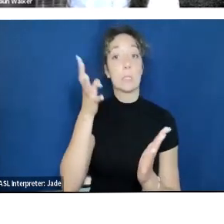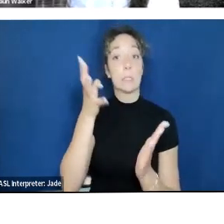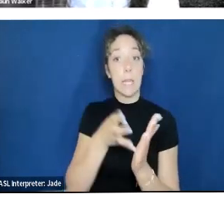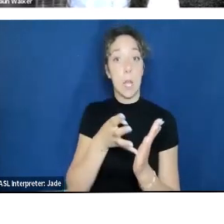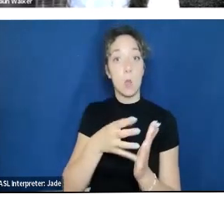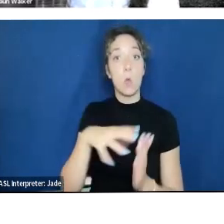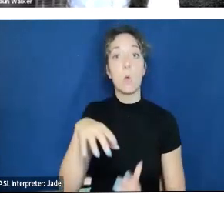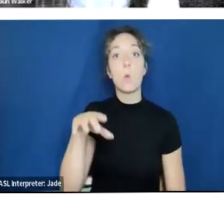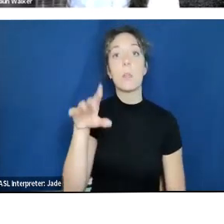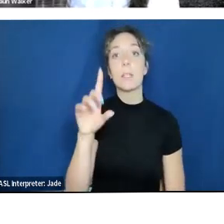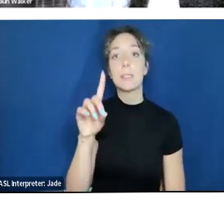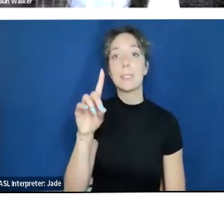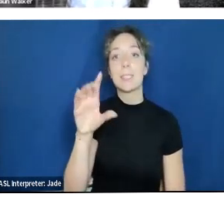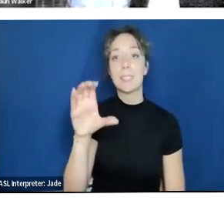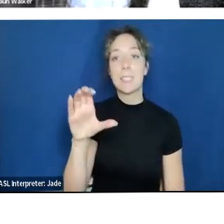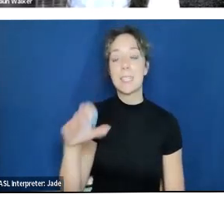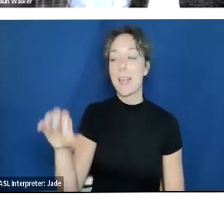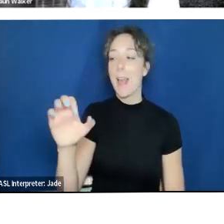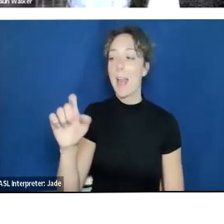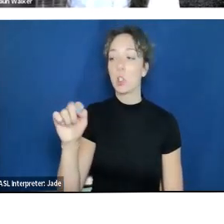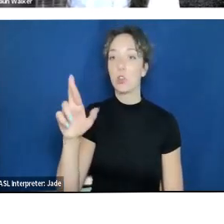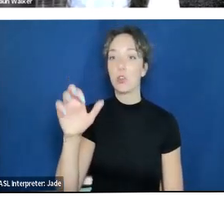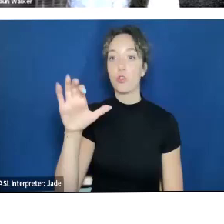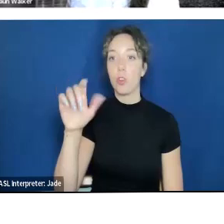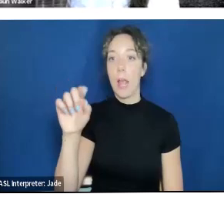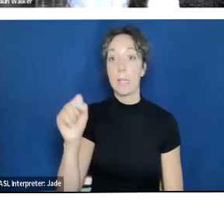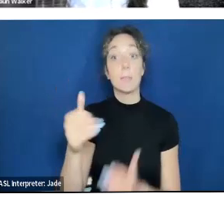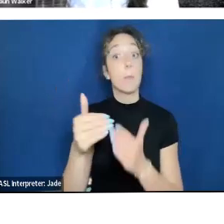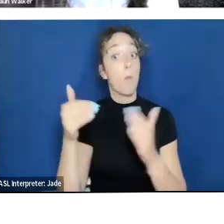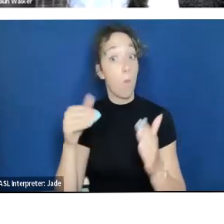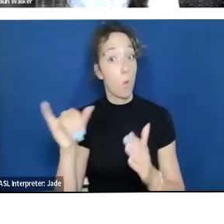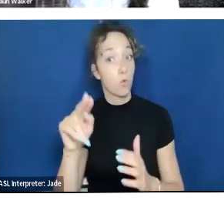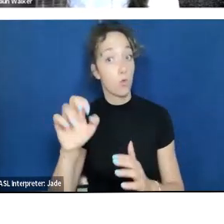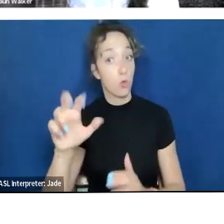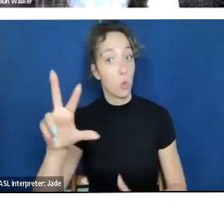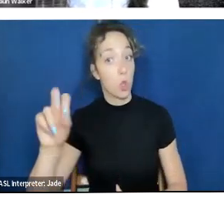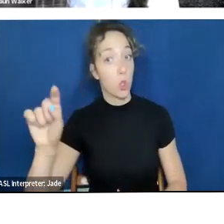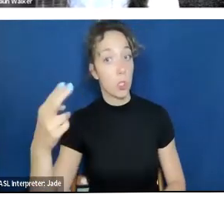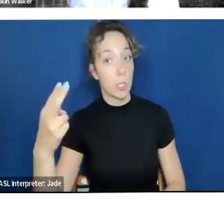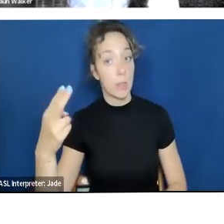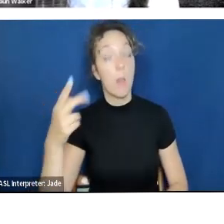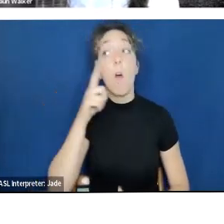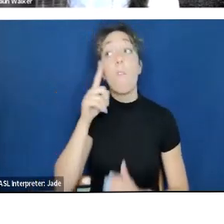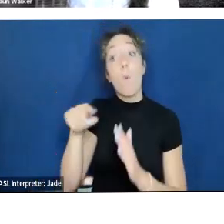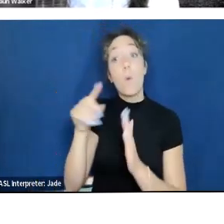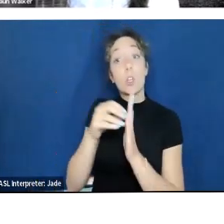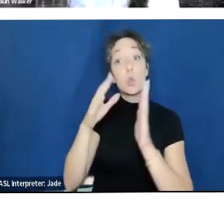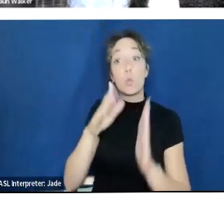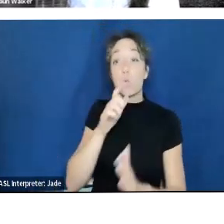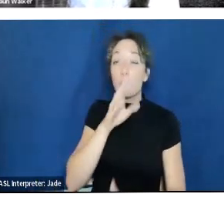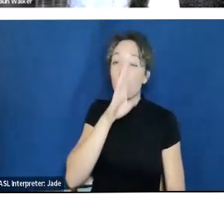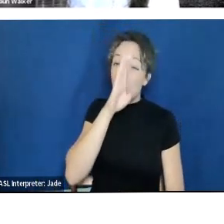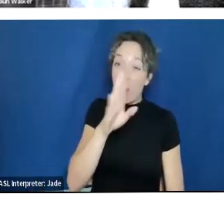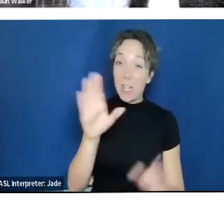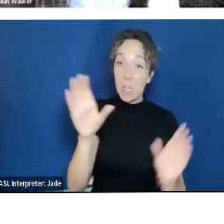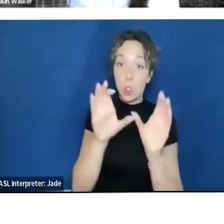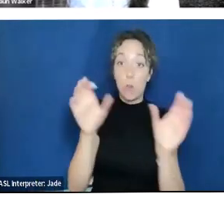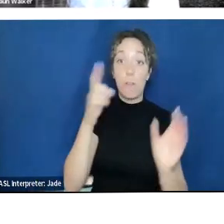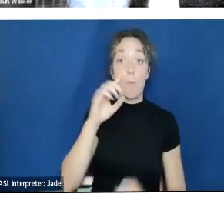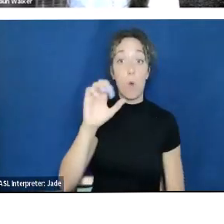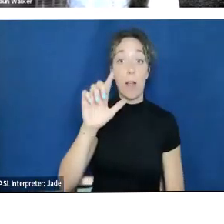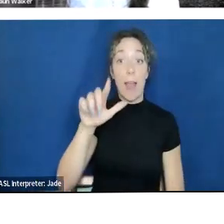DC extracts again prior to June 30th. For students who were directly certified for